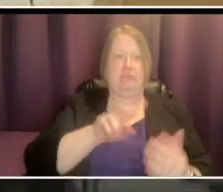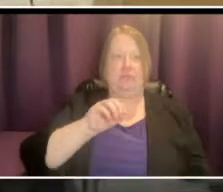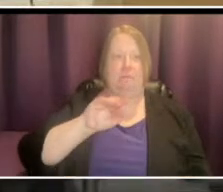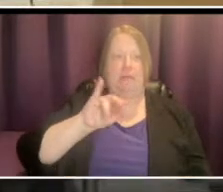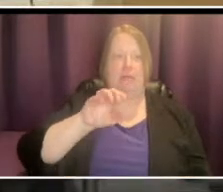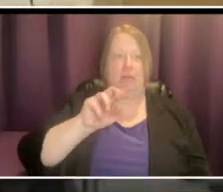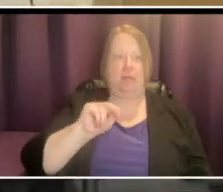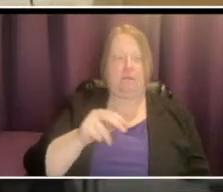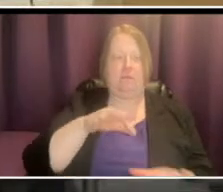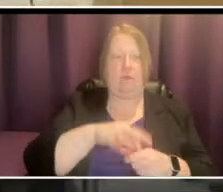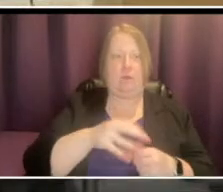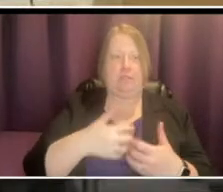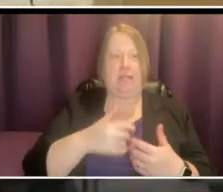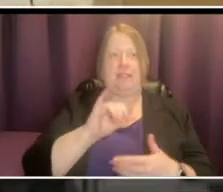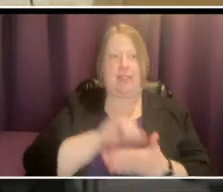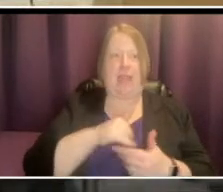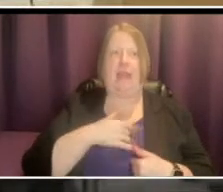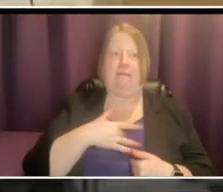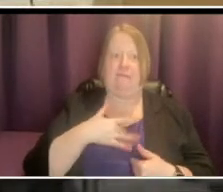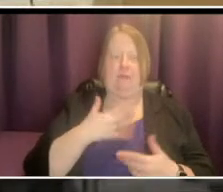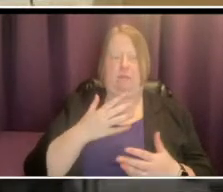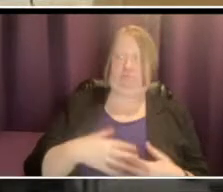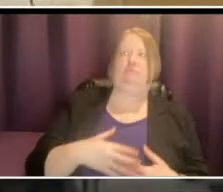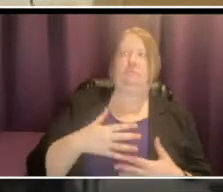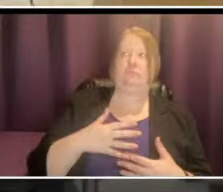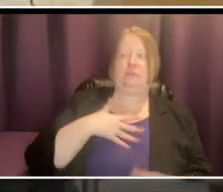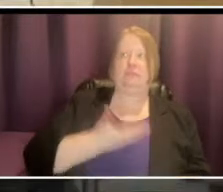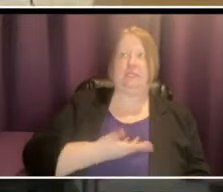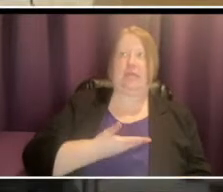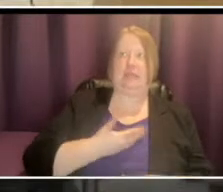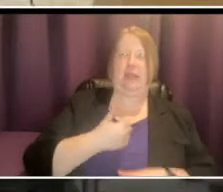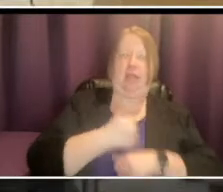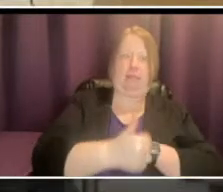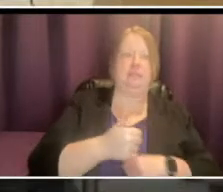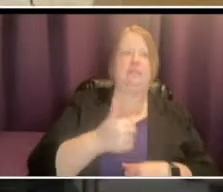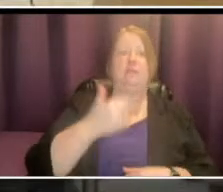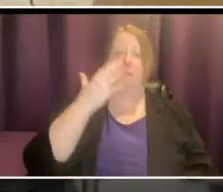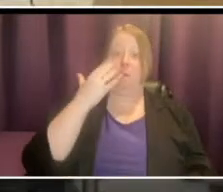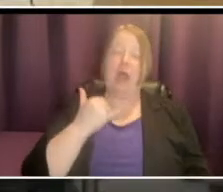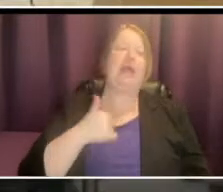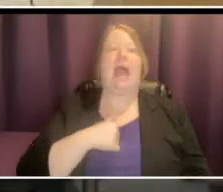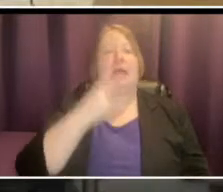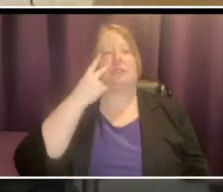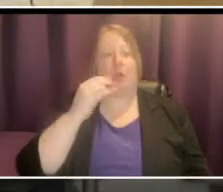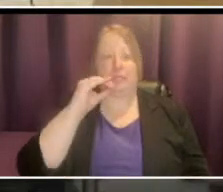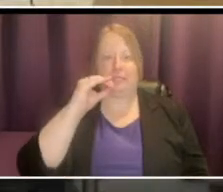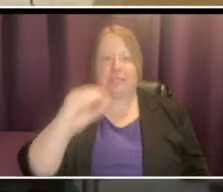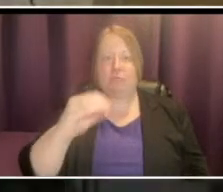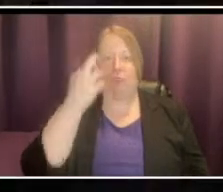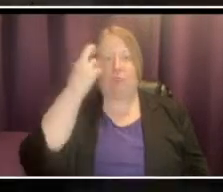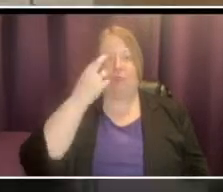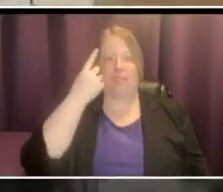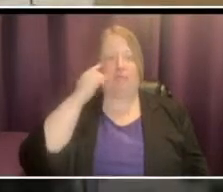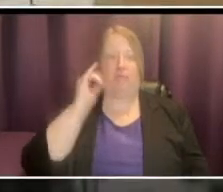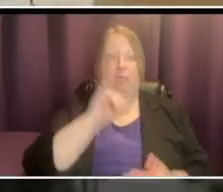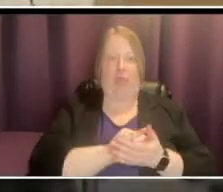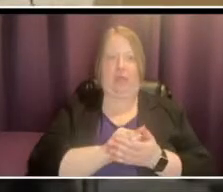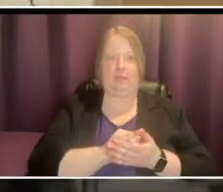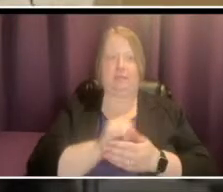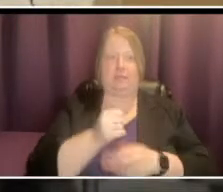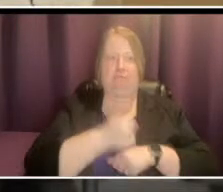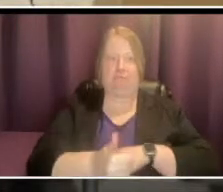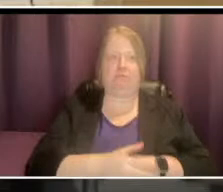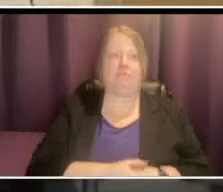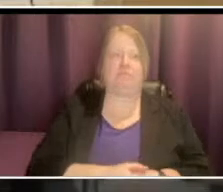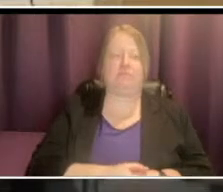most disturbing allegations, disturbing in the sense that I saw absolutely zero basis for the allegations. I told them